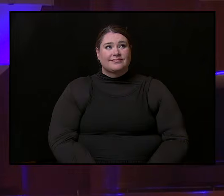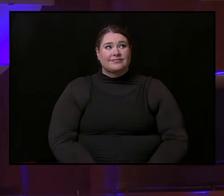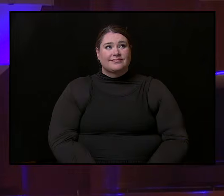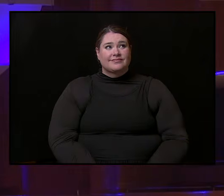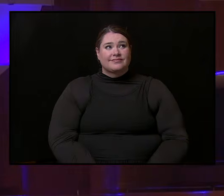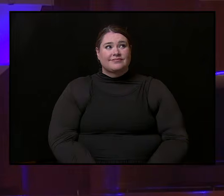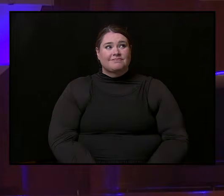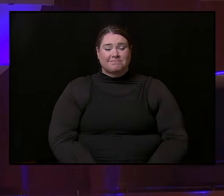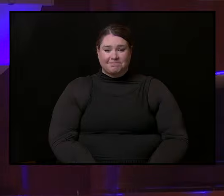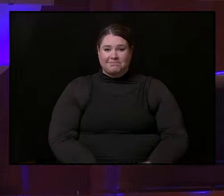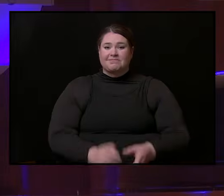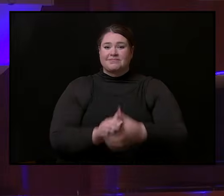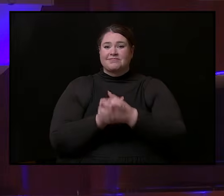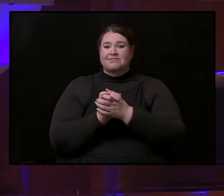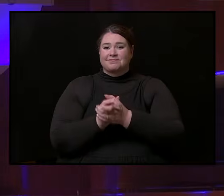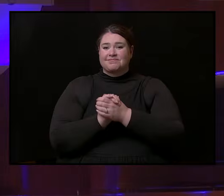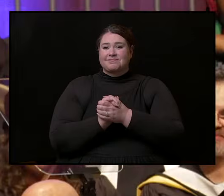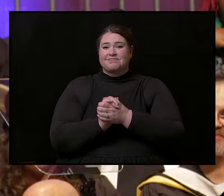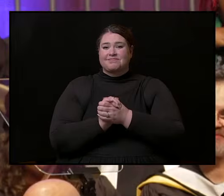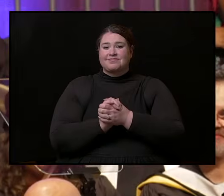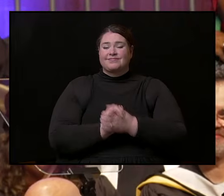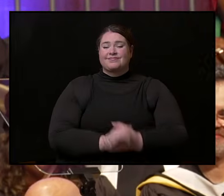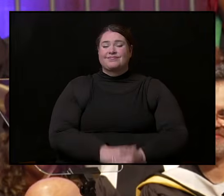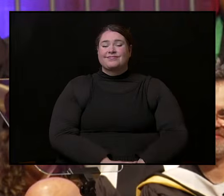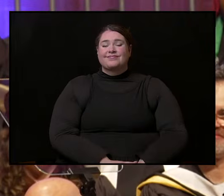Thank you. Congratulations.